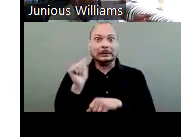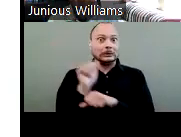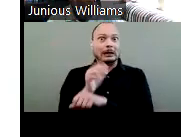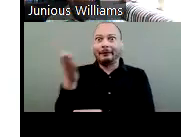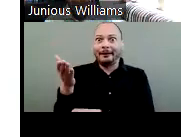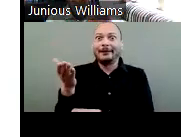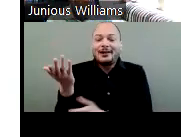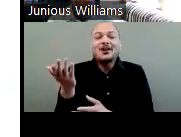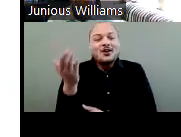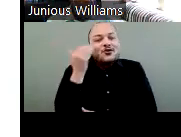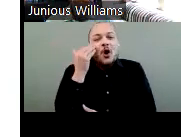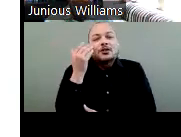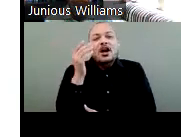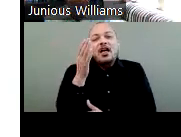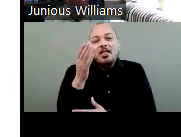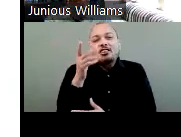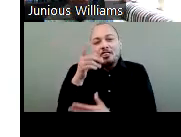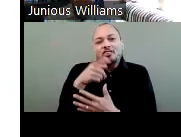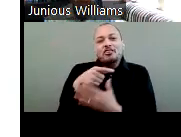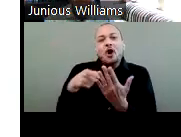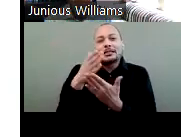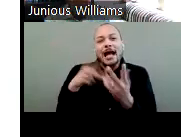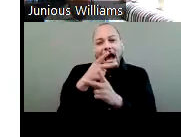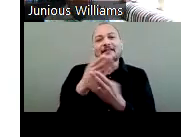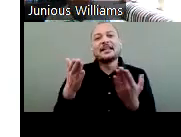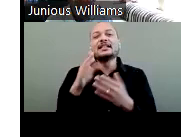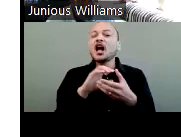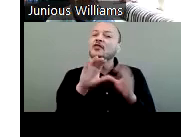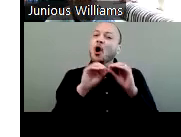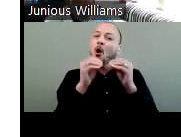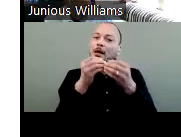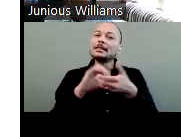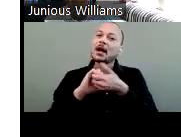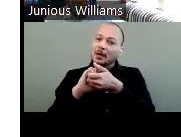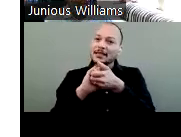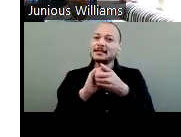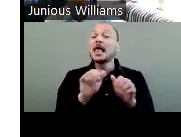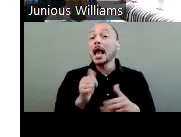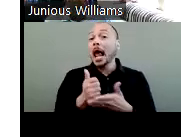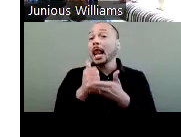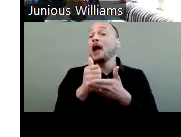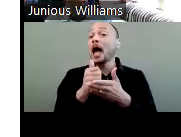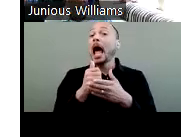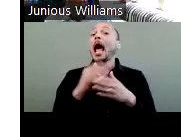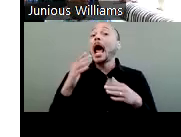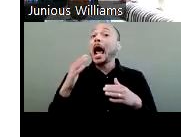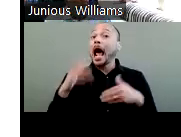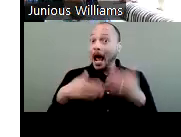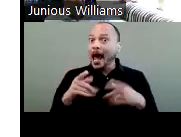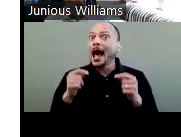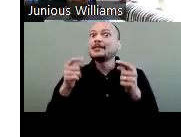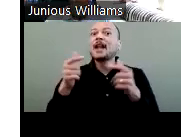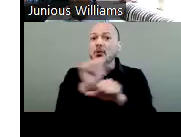You know, it's those sort of things that these organizational relationships can help to expedite some work, so